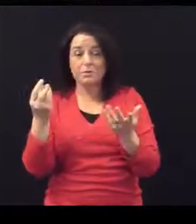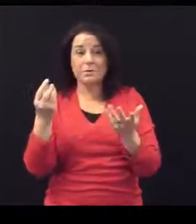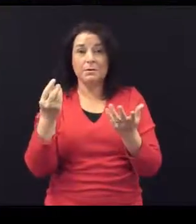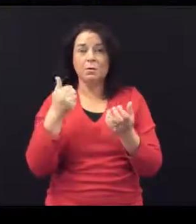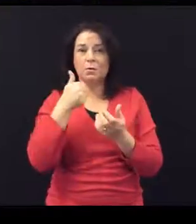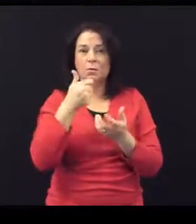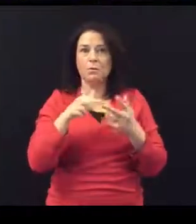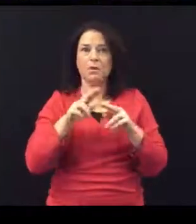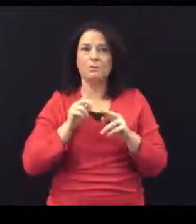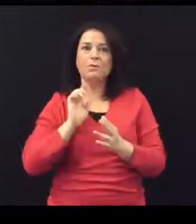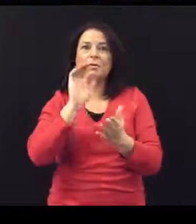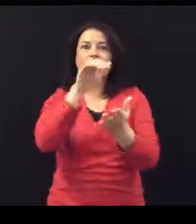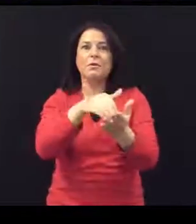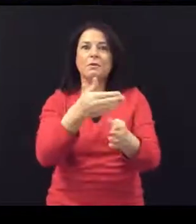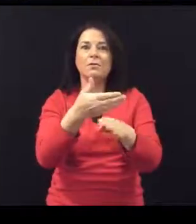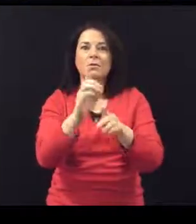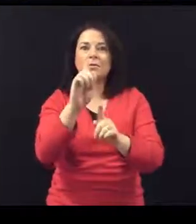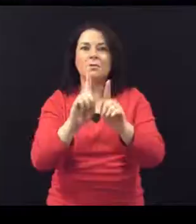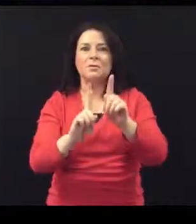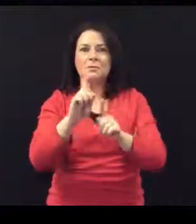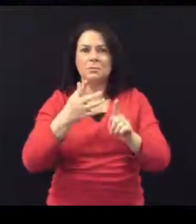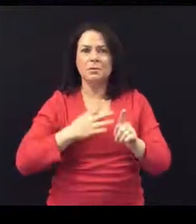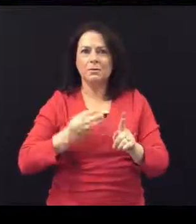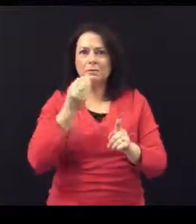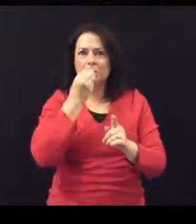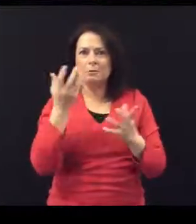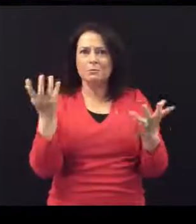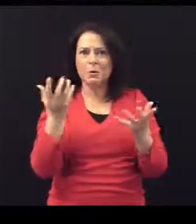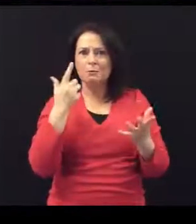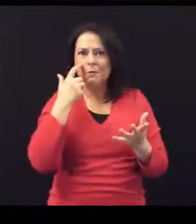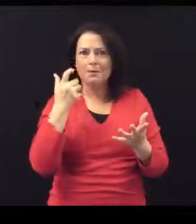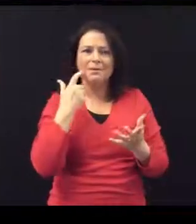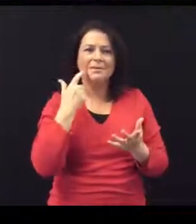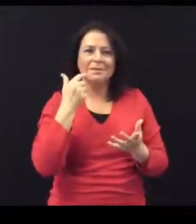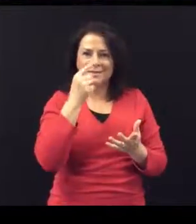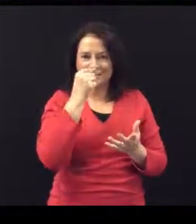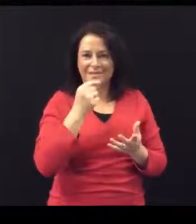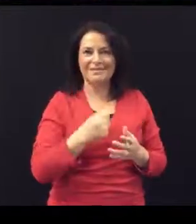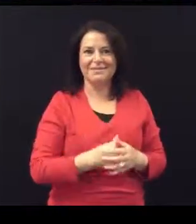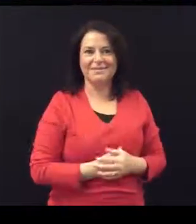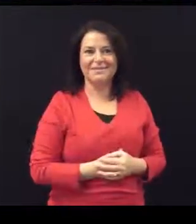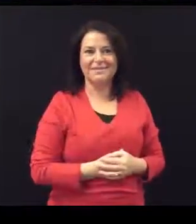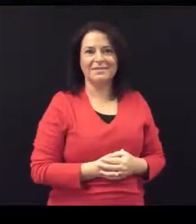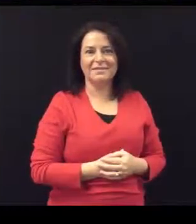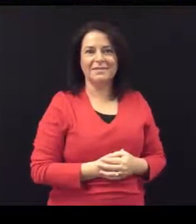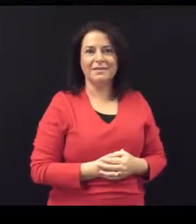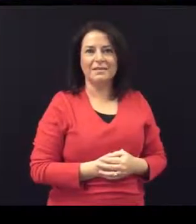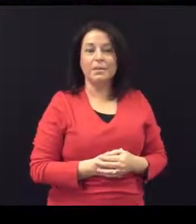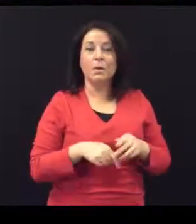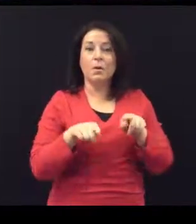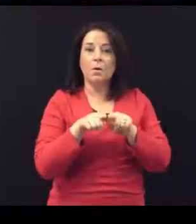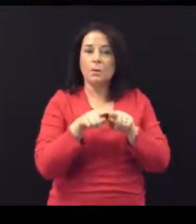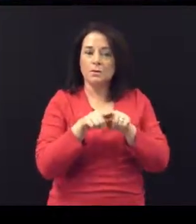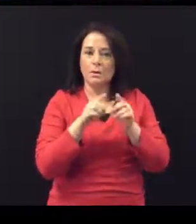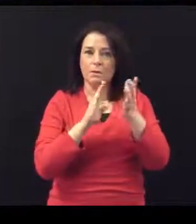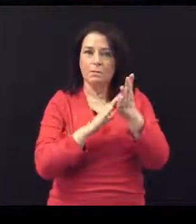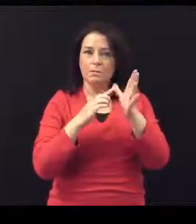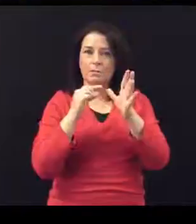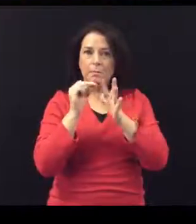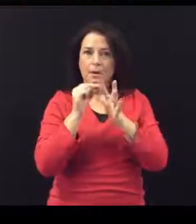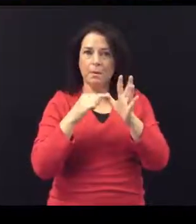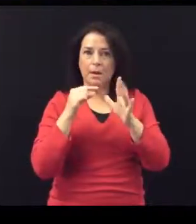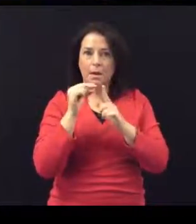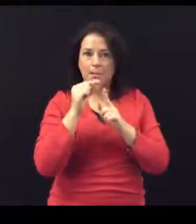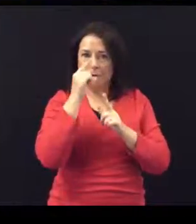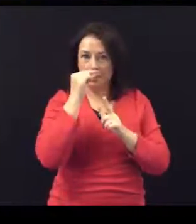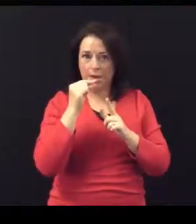city and trying to find a supermarket or restaurant to eat at. In addition to finding a location, the Maps app can